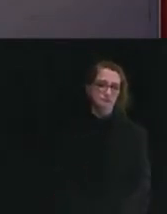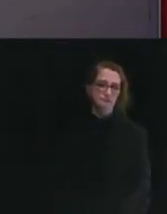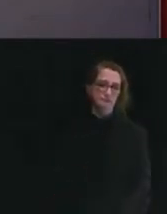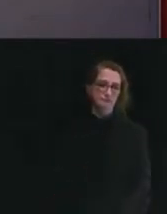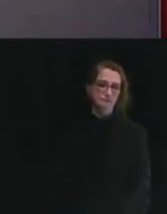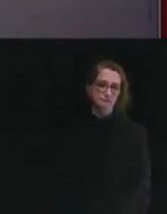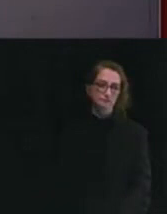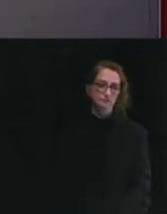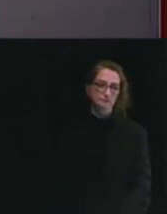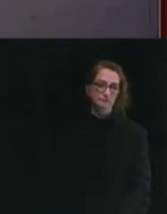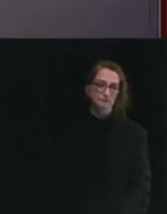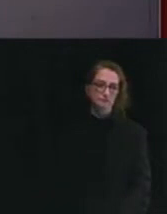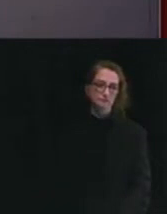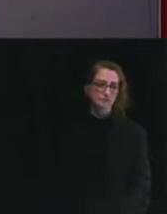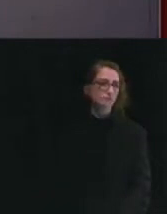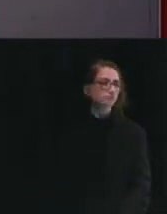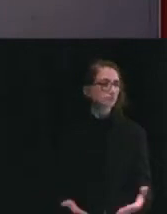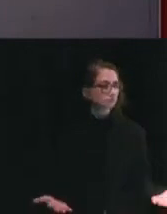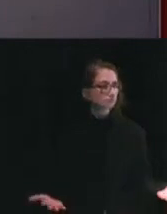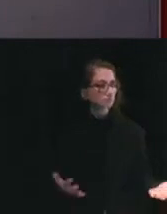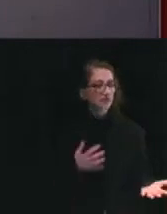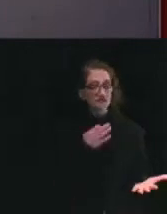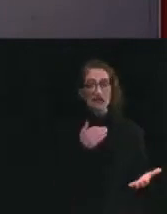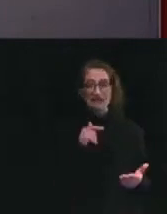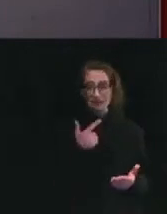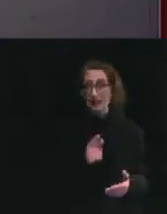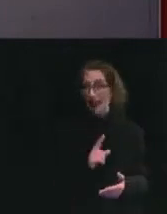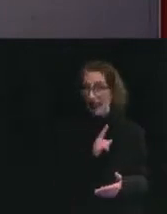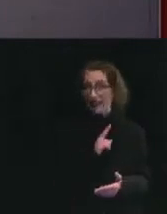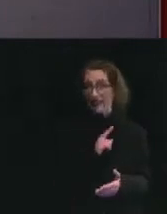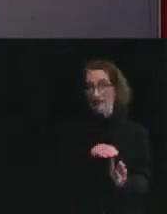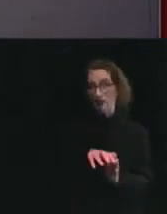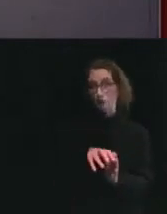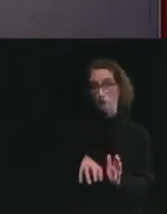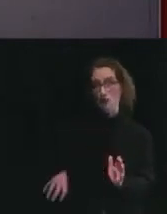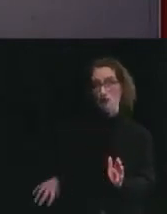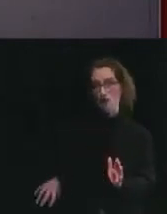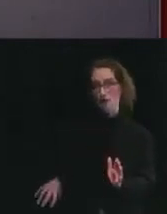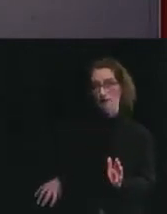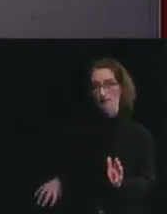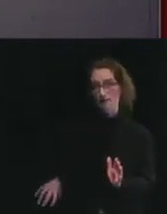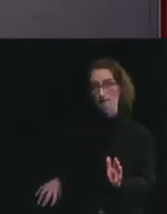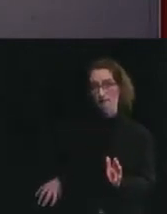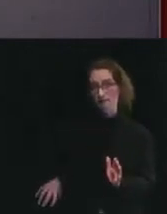And then we asked, do you have your own reserves and assets for old age? Is